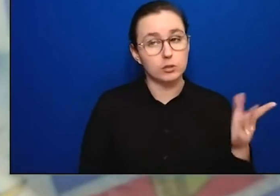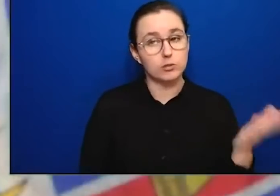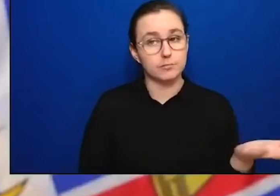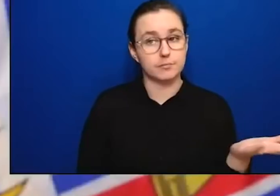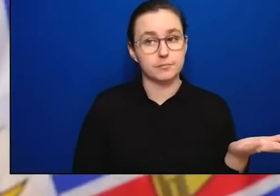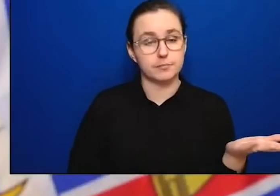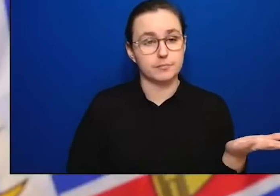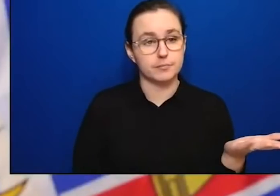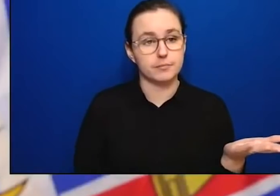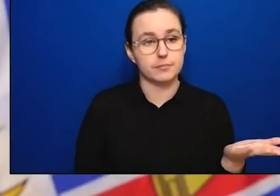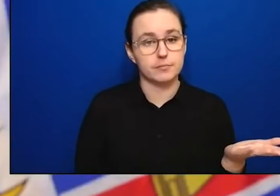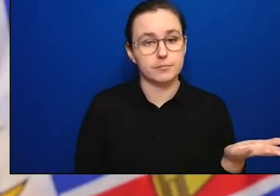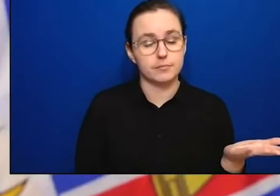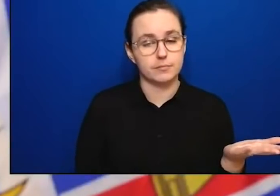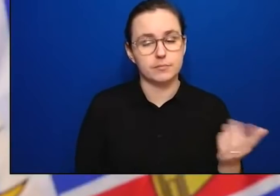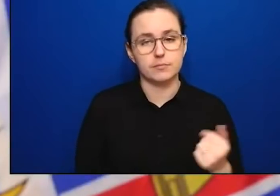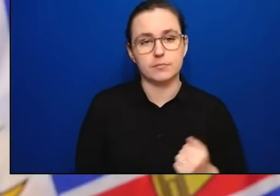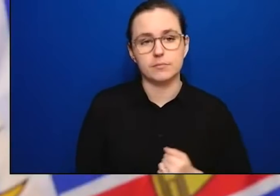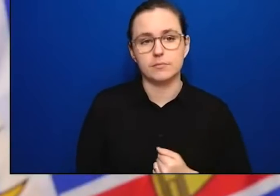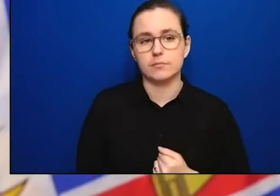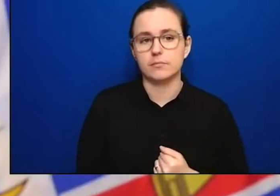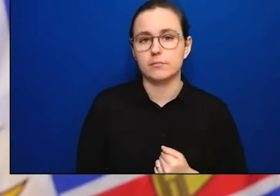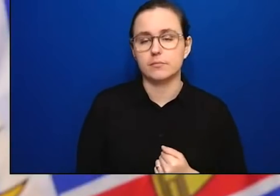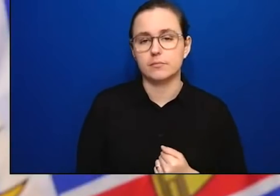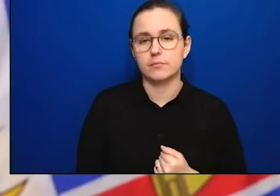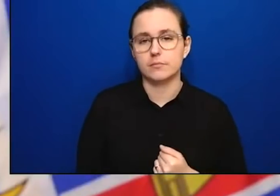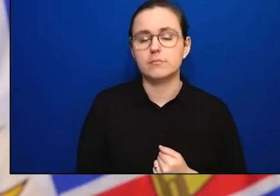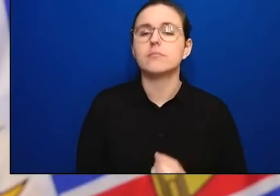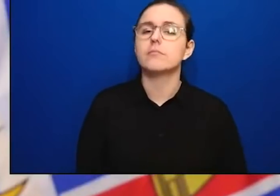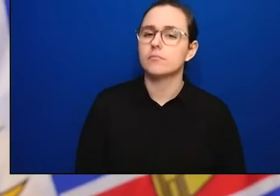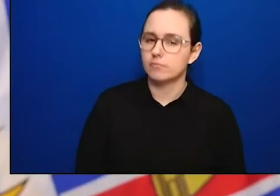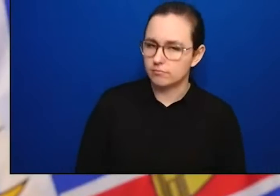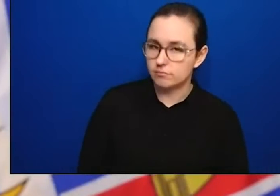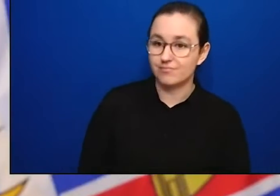Next question, we go to Rob Shaw, Check News.